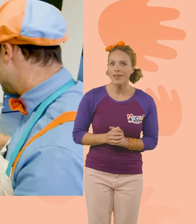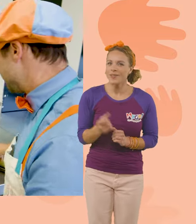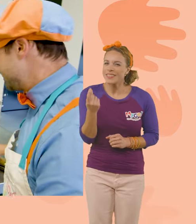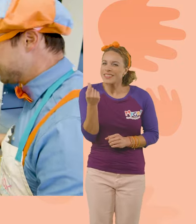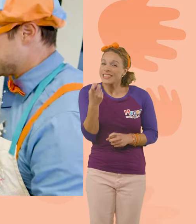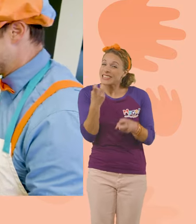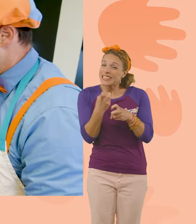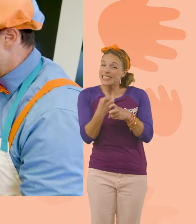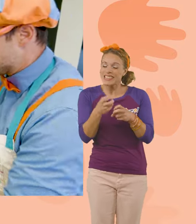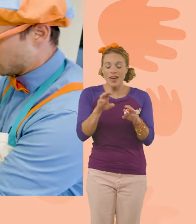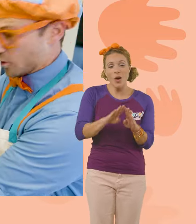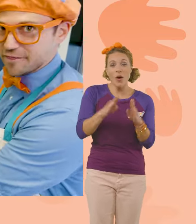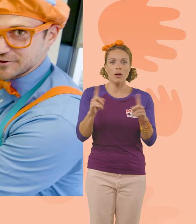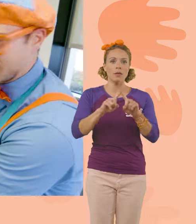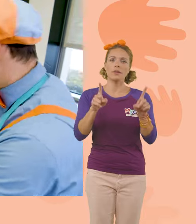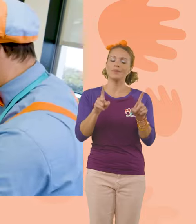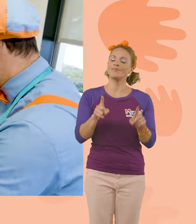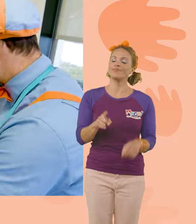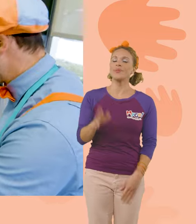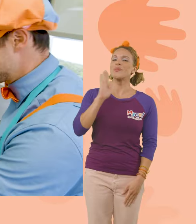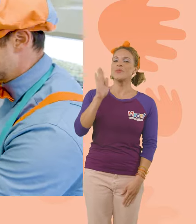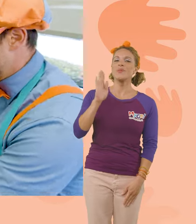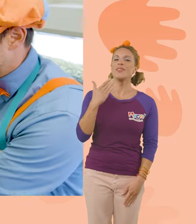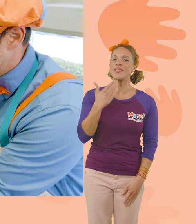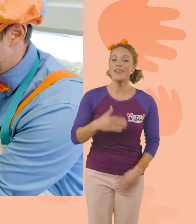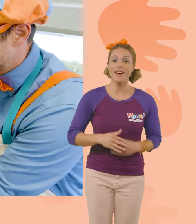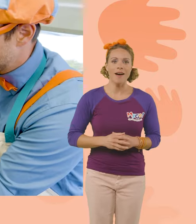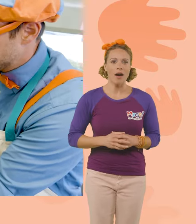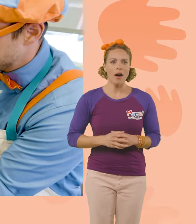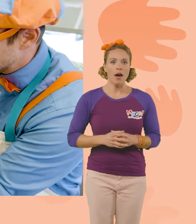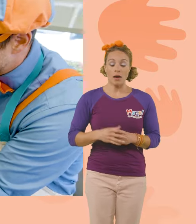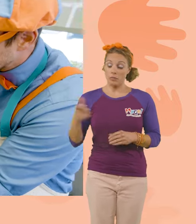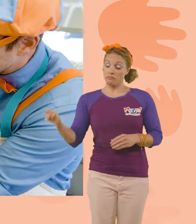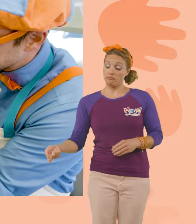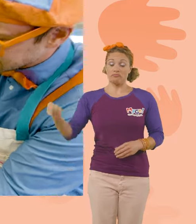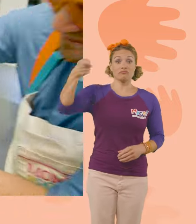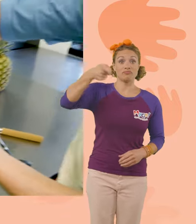to open, but it's worth the trouble. So let's take the coconut opener.